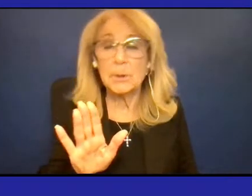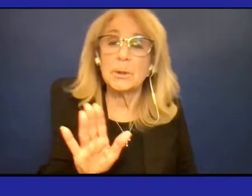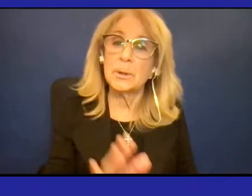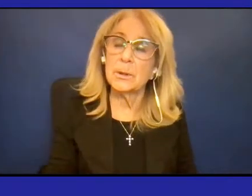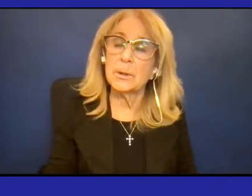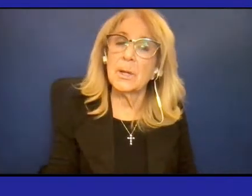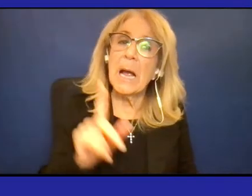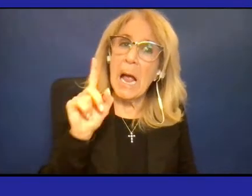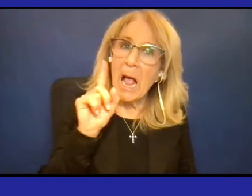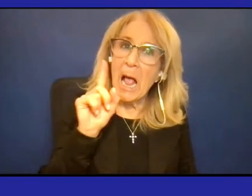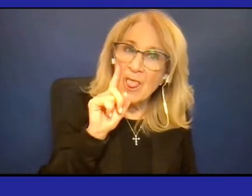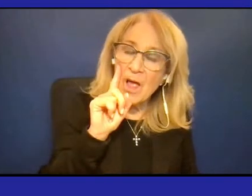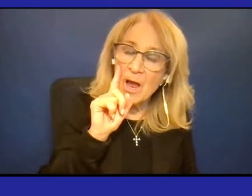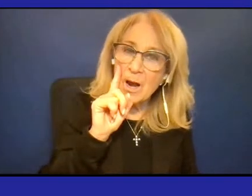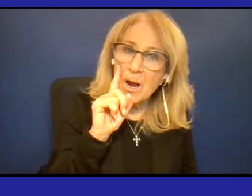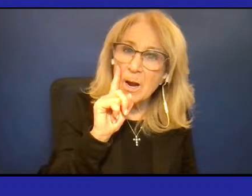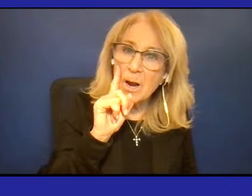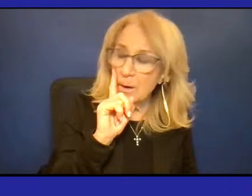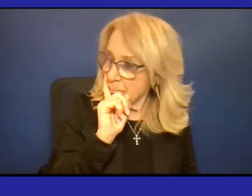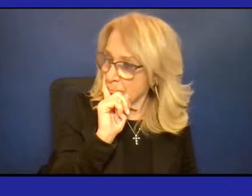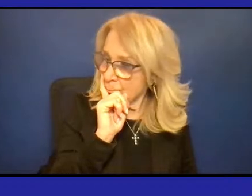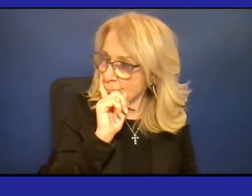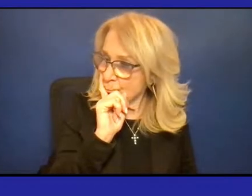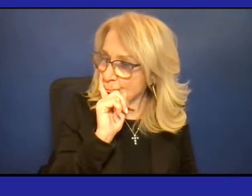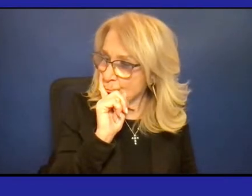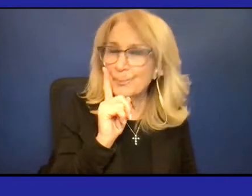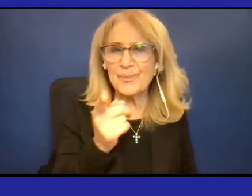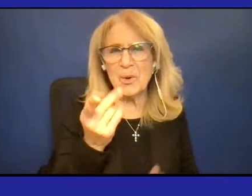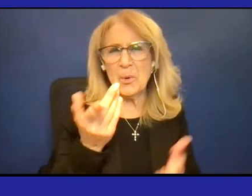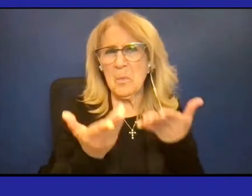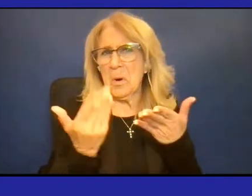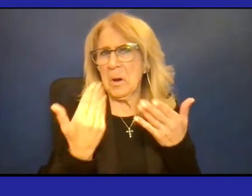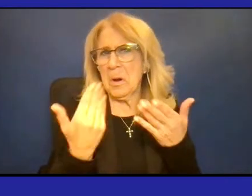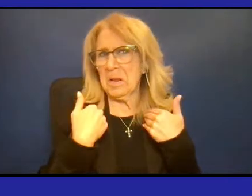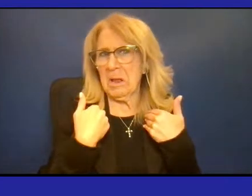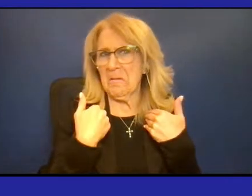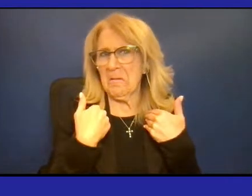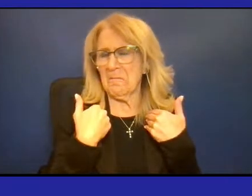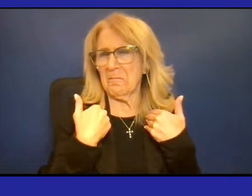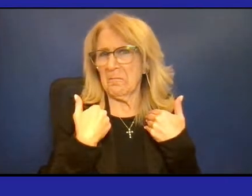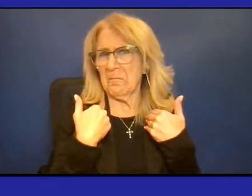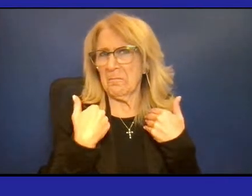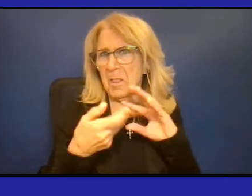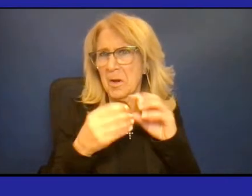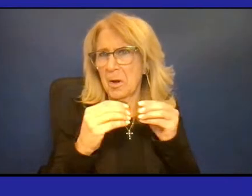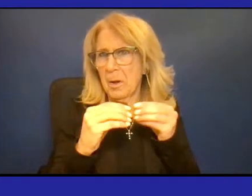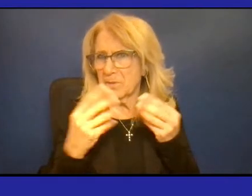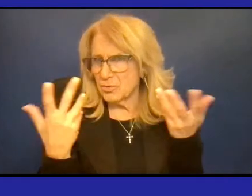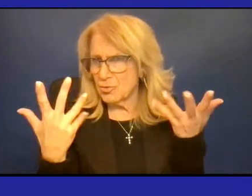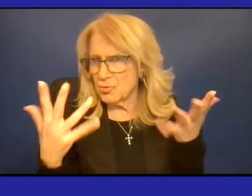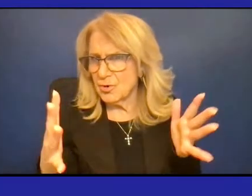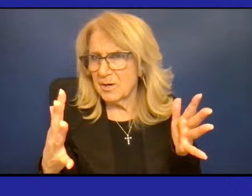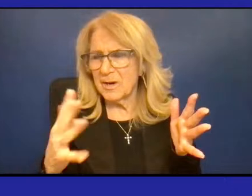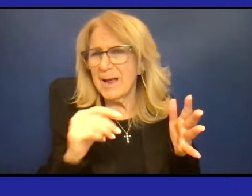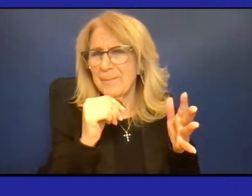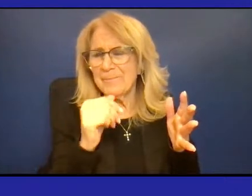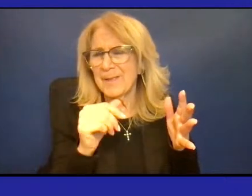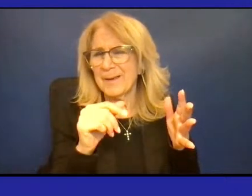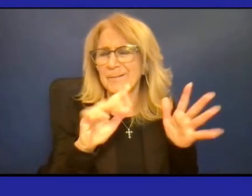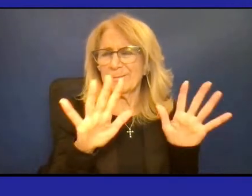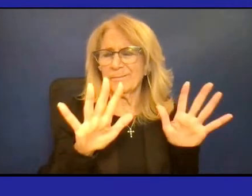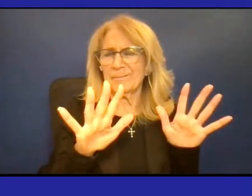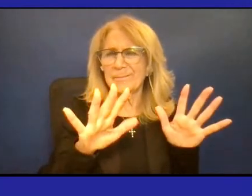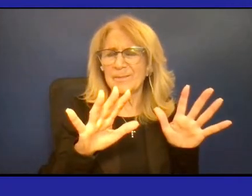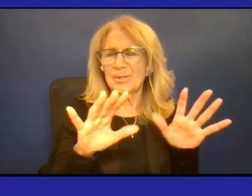be, and you probably have the measure already, but I don't know. I'm not gonna sort out the measure now, but it's more like, is